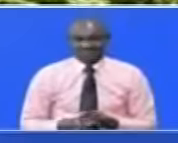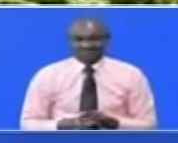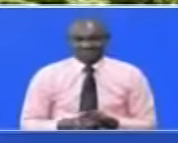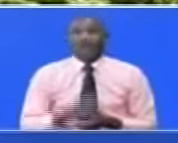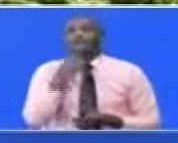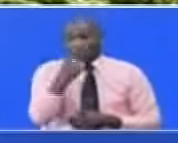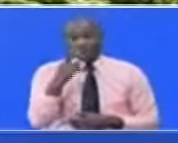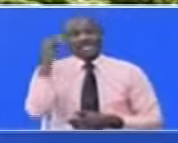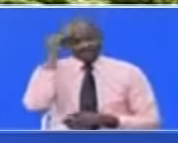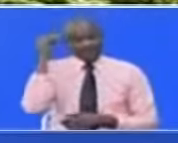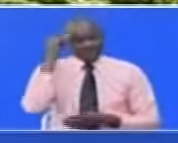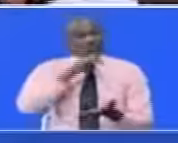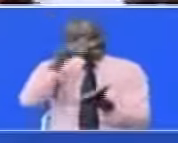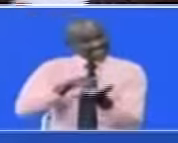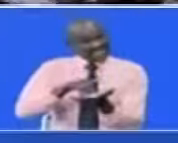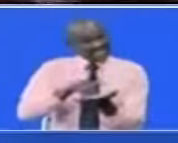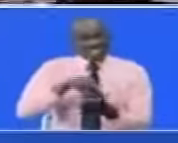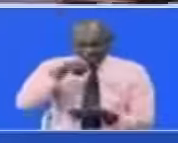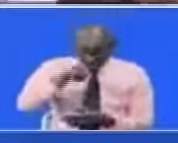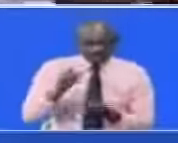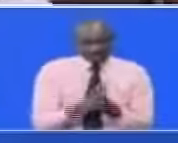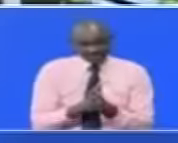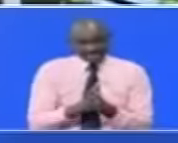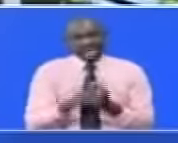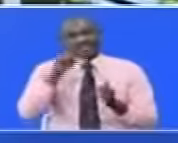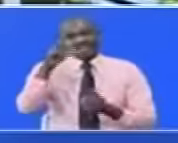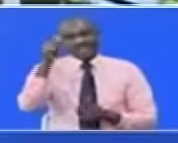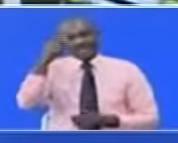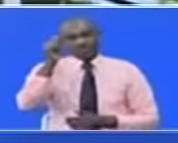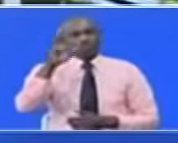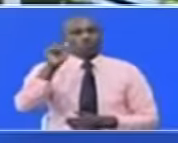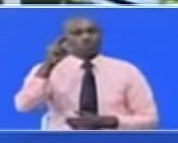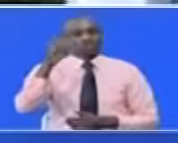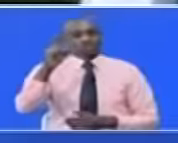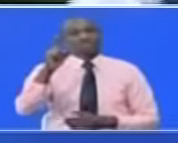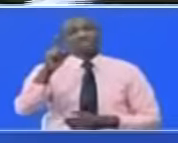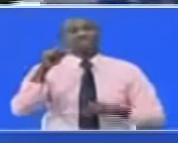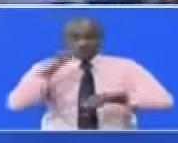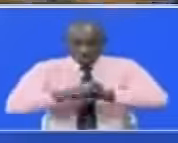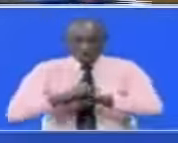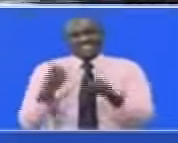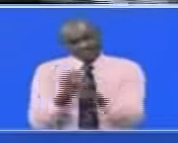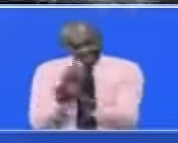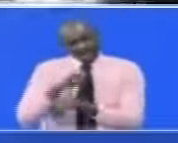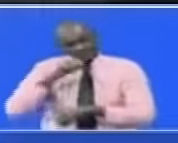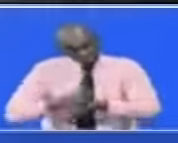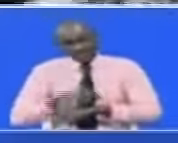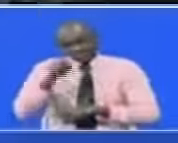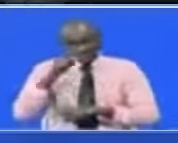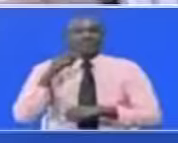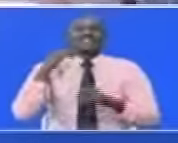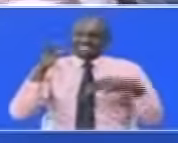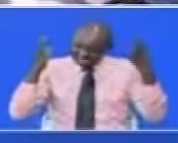The Moi Educational Center, the Lakewood School and Hillside Academy, just a few of those who have more than just one reason